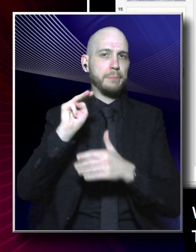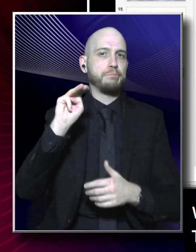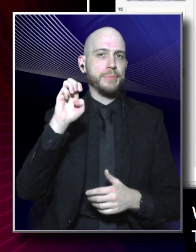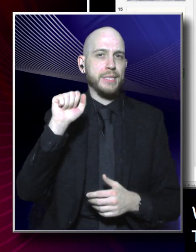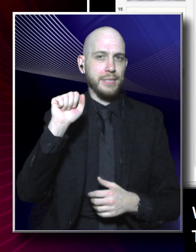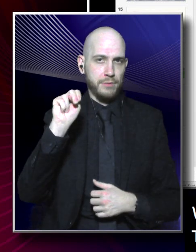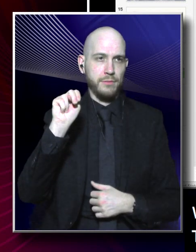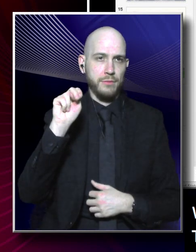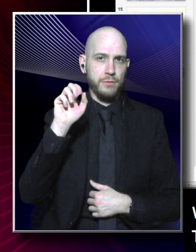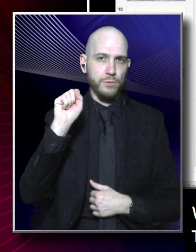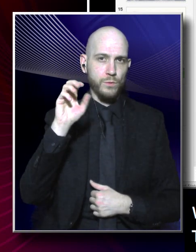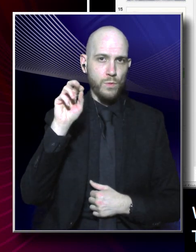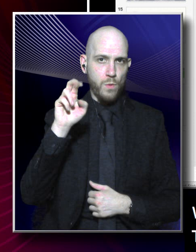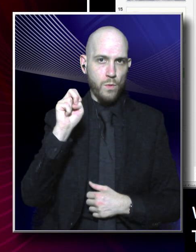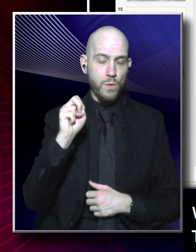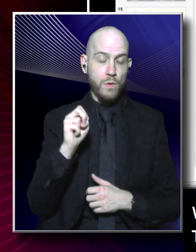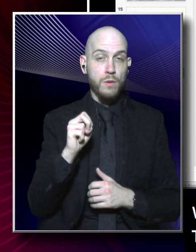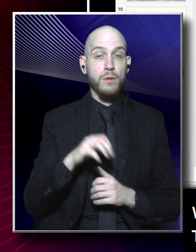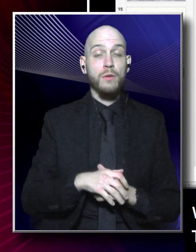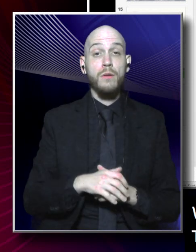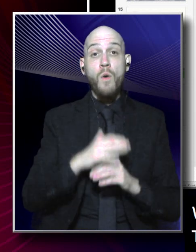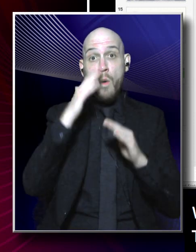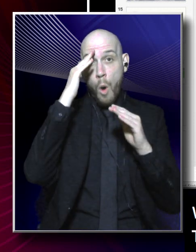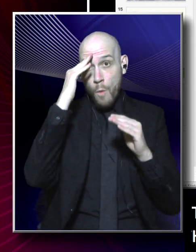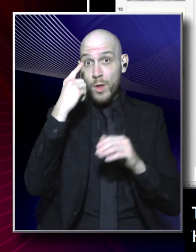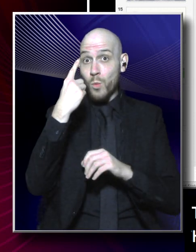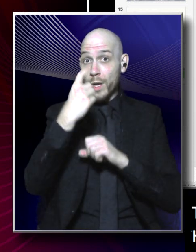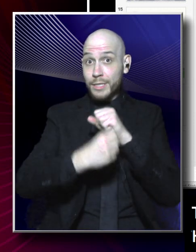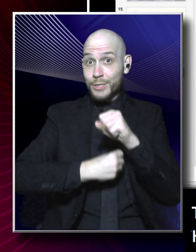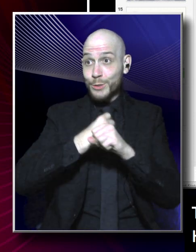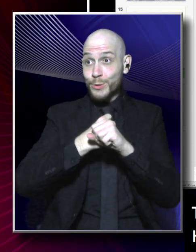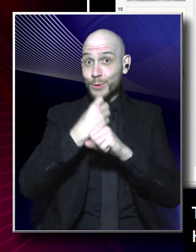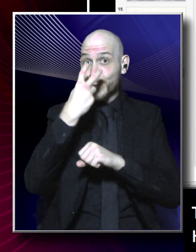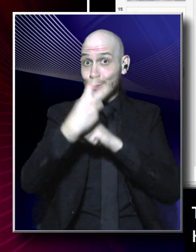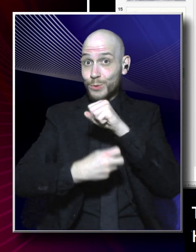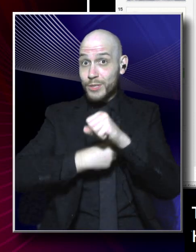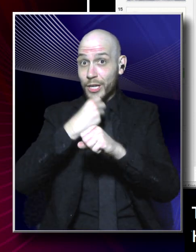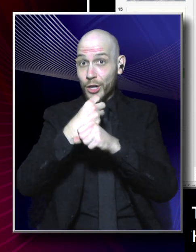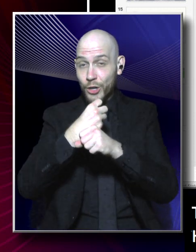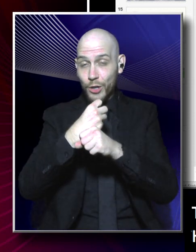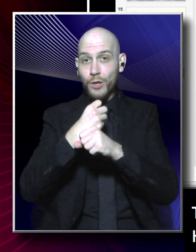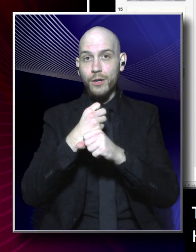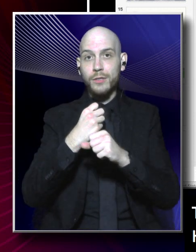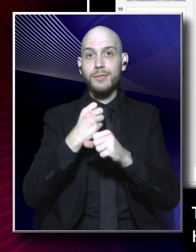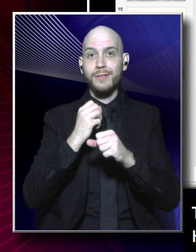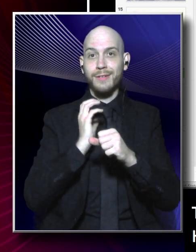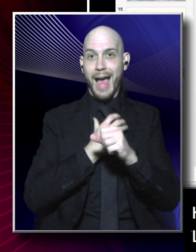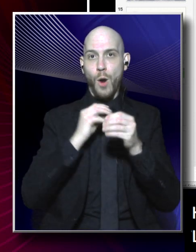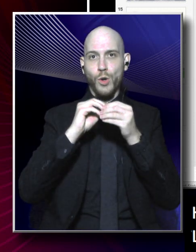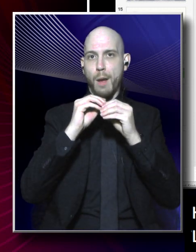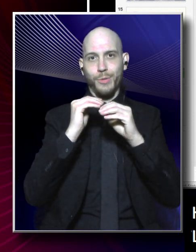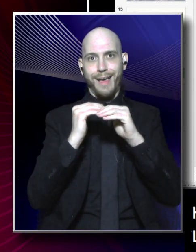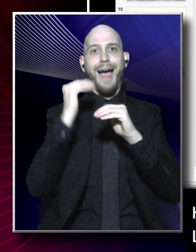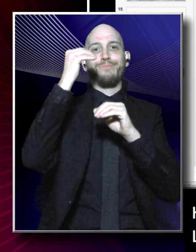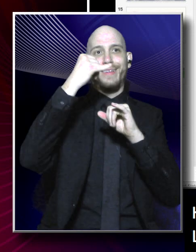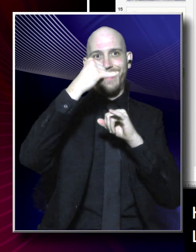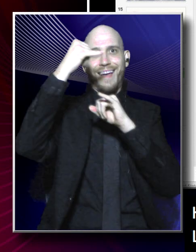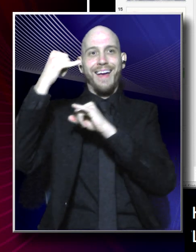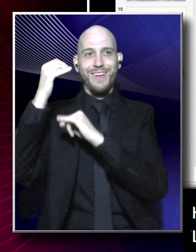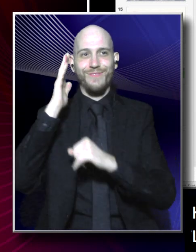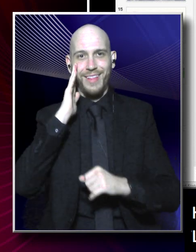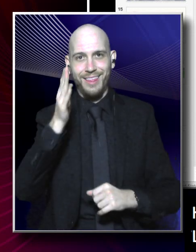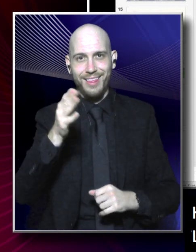Hopefully, in a year or two when we come back, that line will be below where our scores are as we're moving forward.